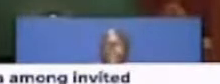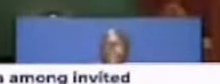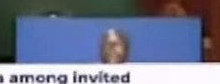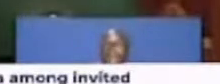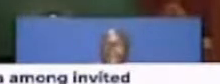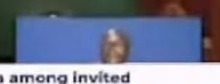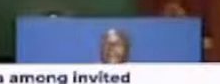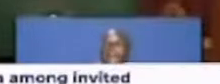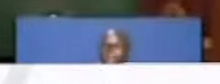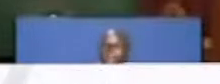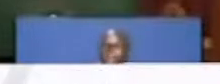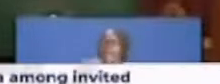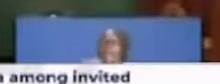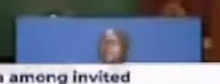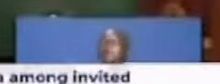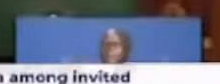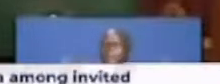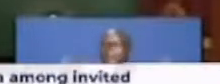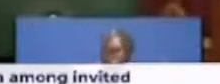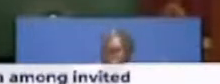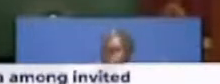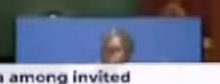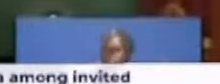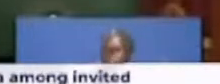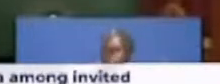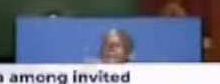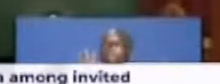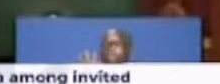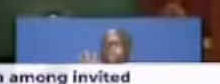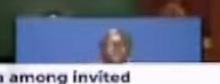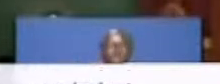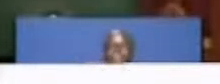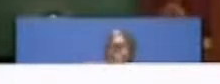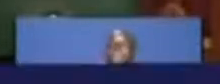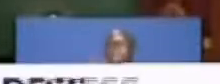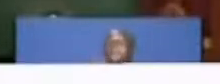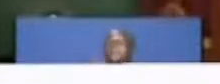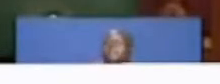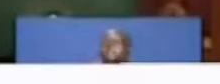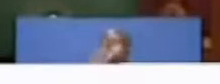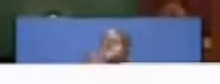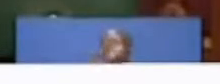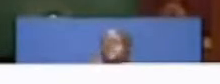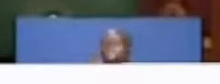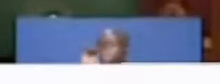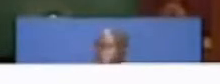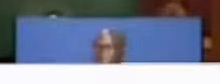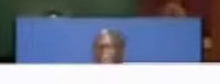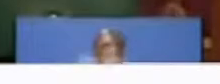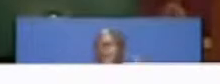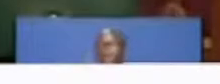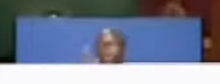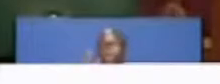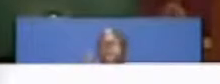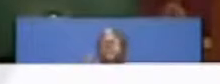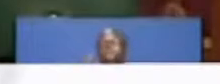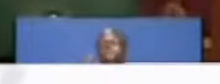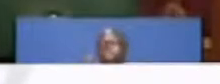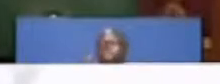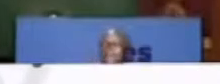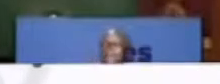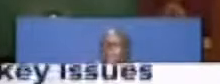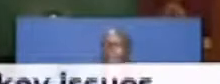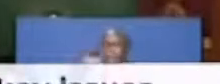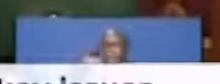unit. Level 5 hospitals have also increased by 44%. Level 4 hospitals increased by 9%.